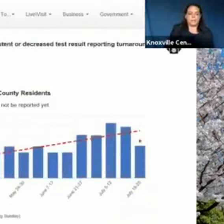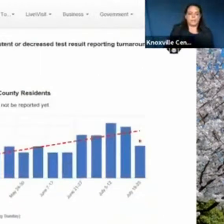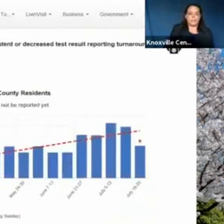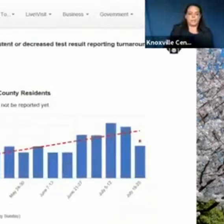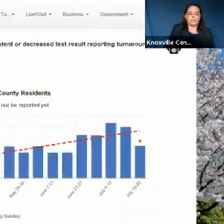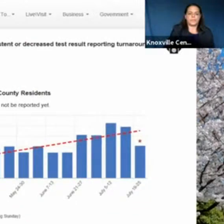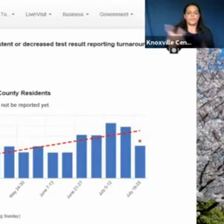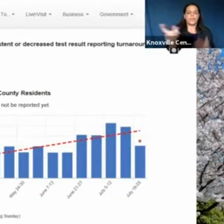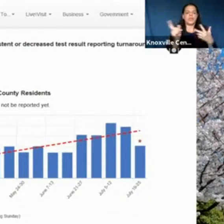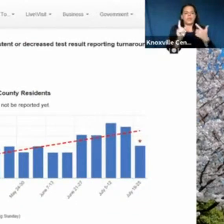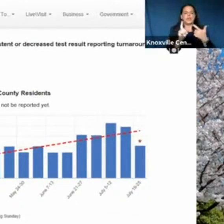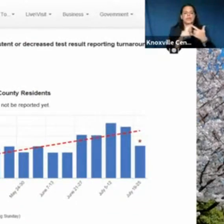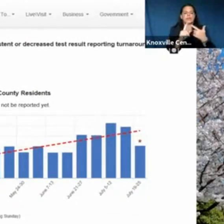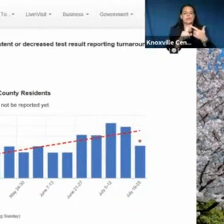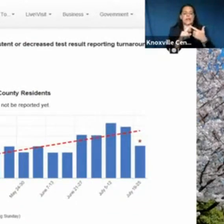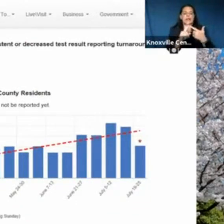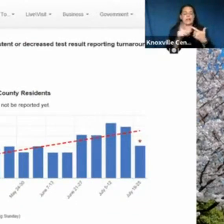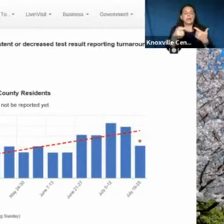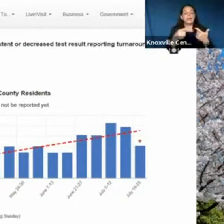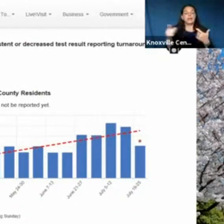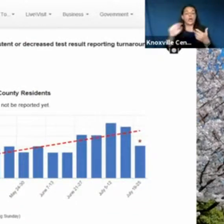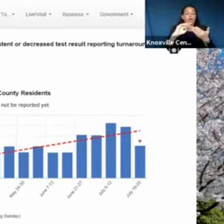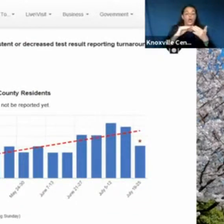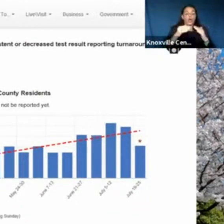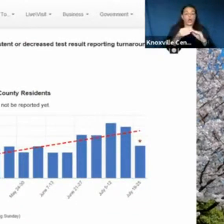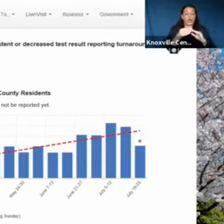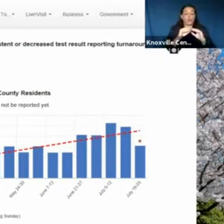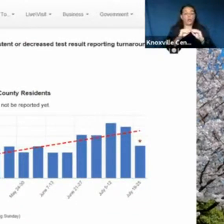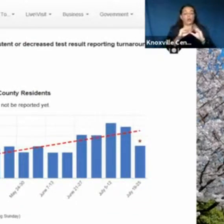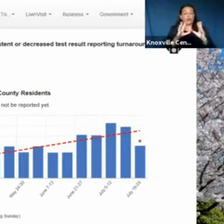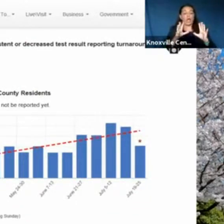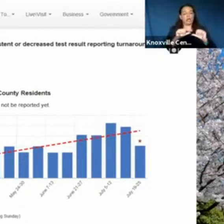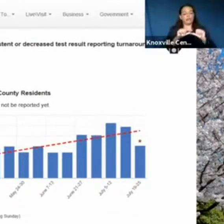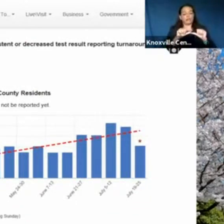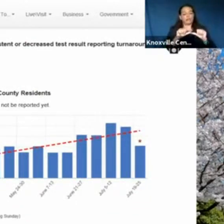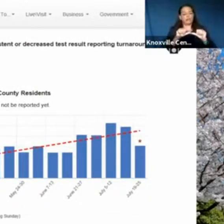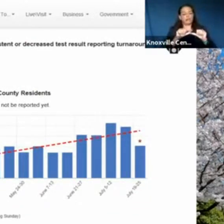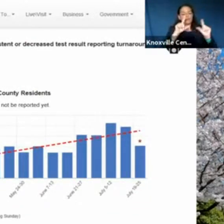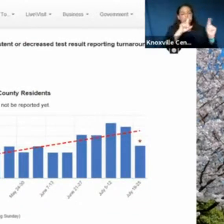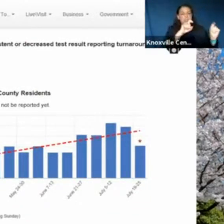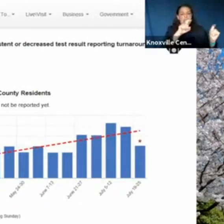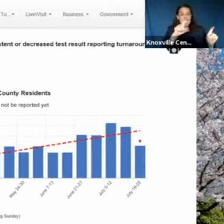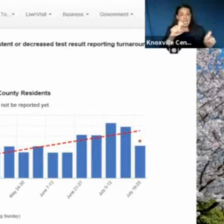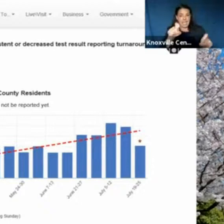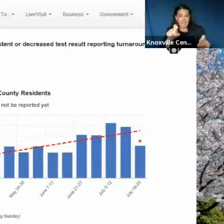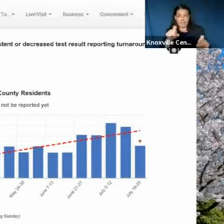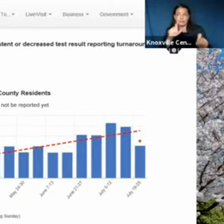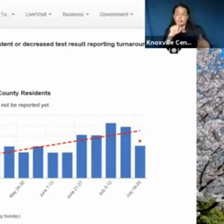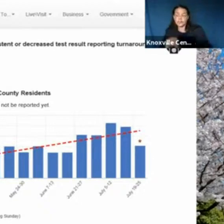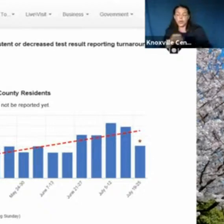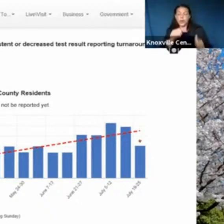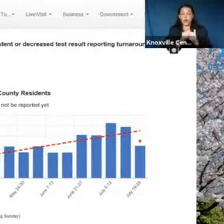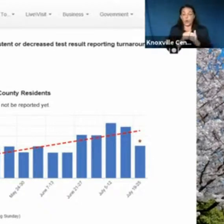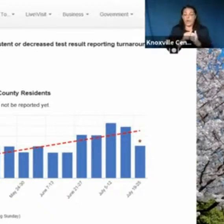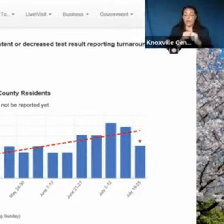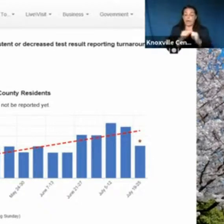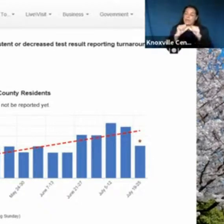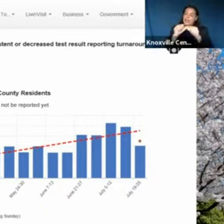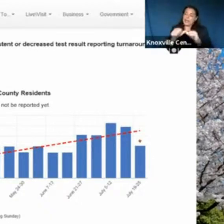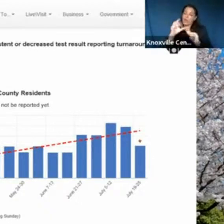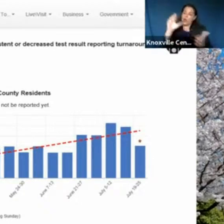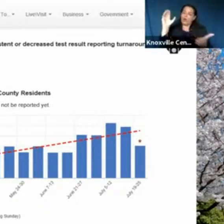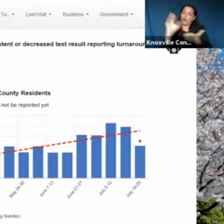benchmark, community-wide sustained and increased diagnostic testing with consistent or decreased test